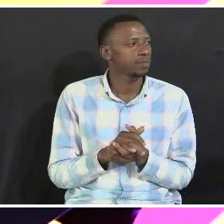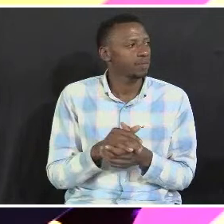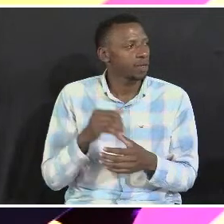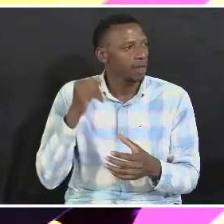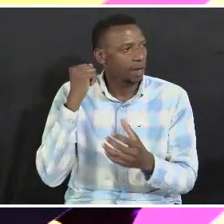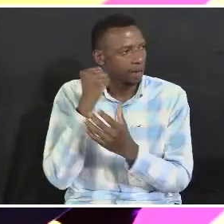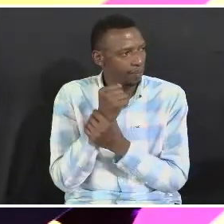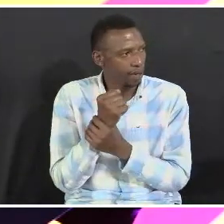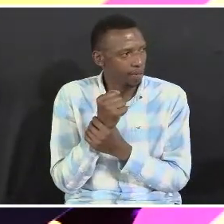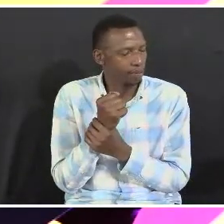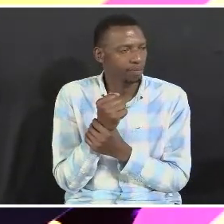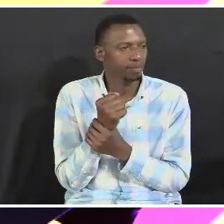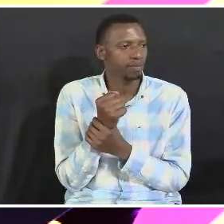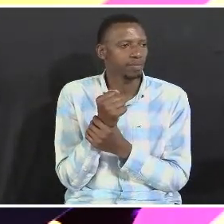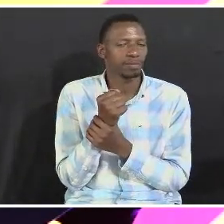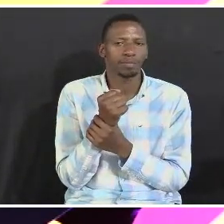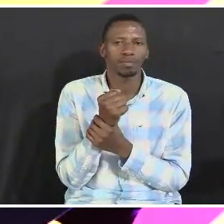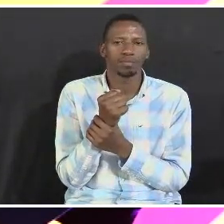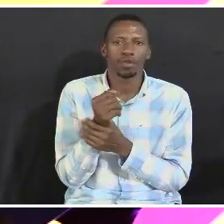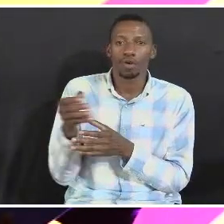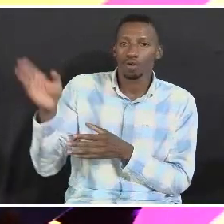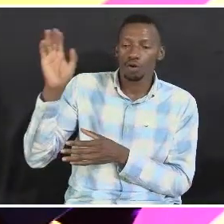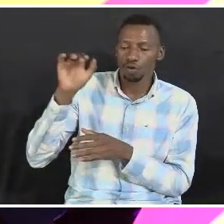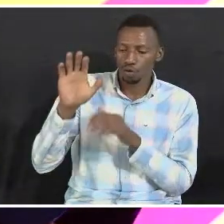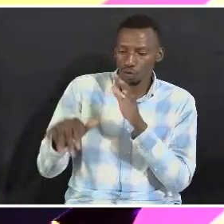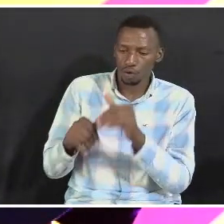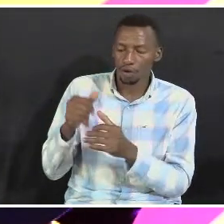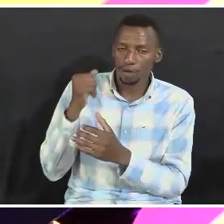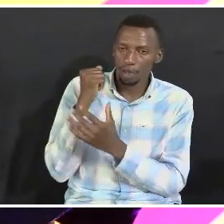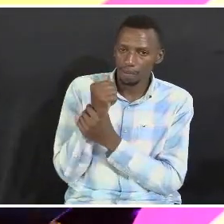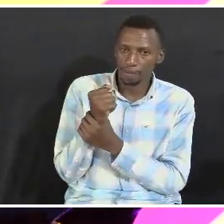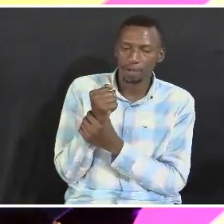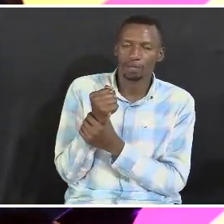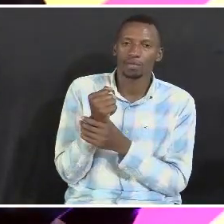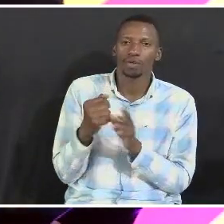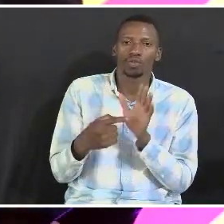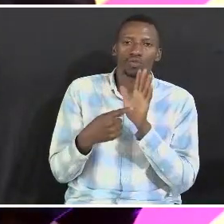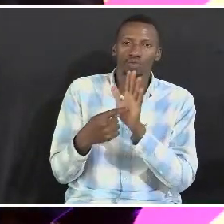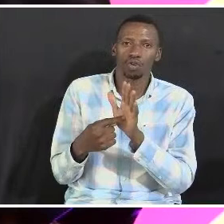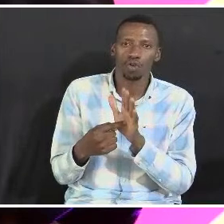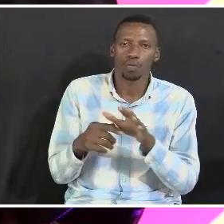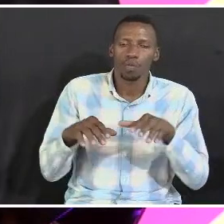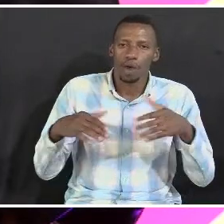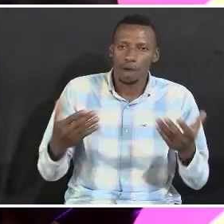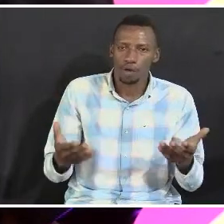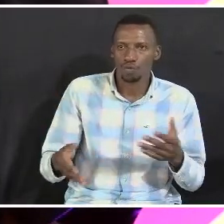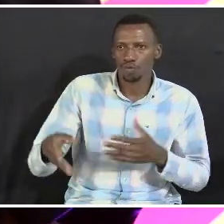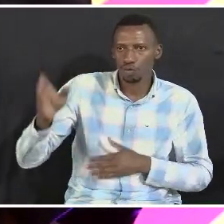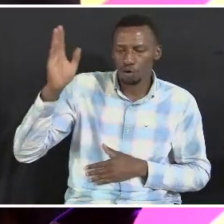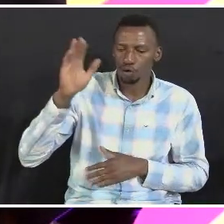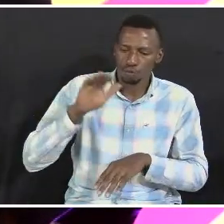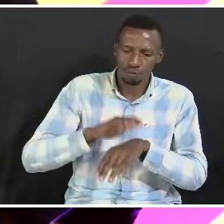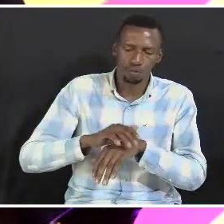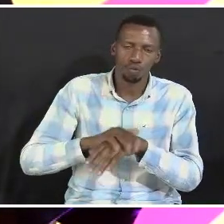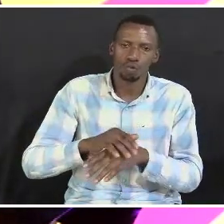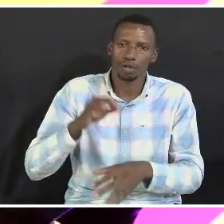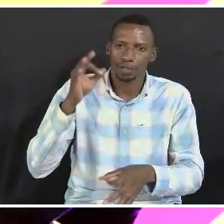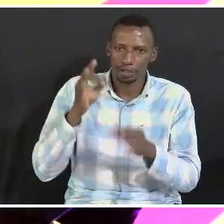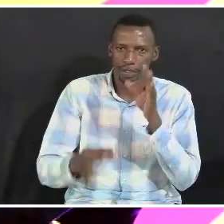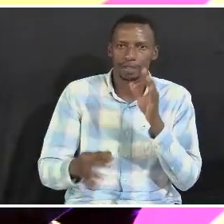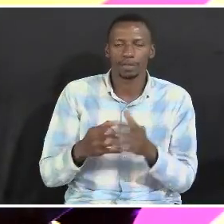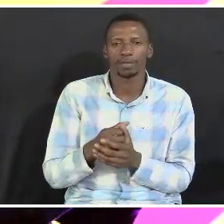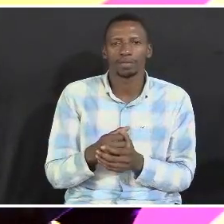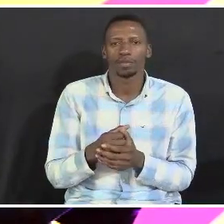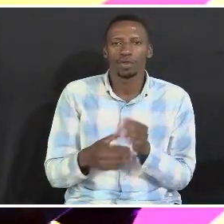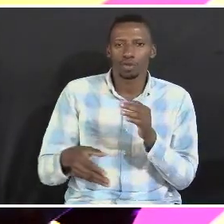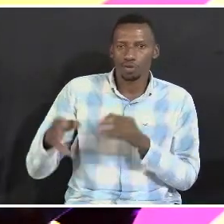Abraham was called by God to demonstrate how God is just and how God is